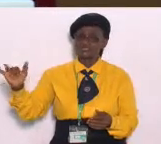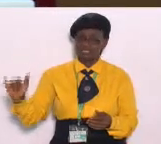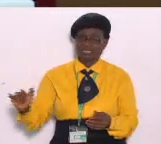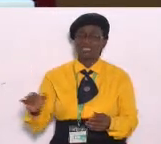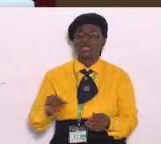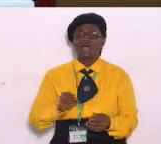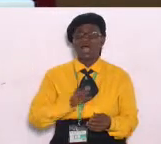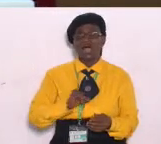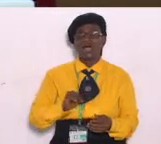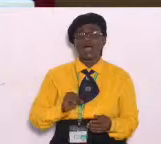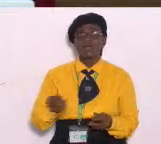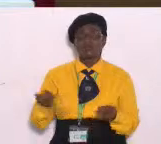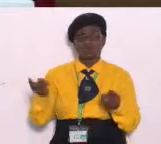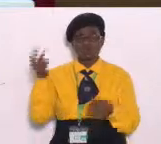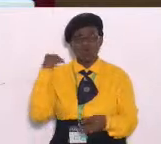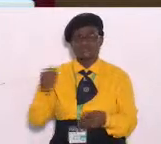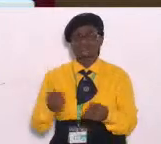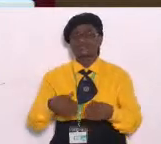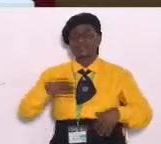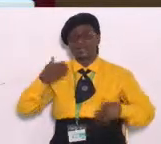I was glad